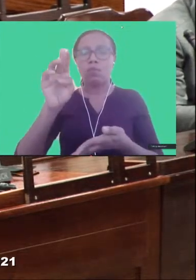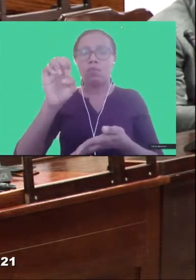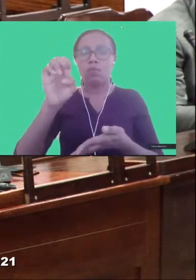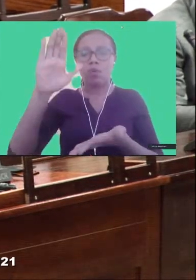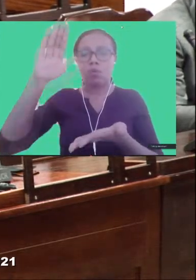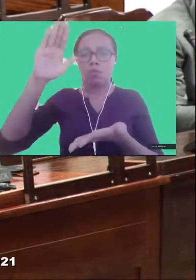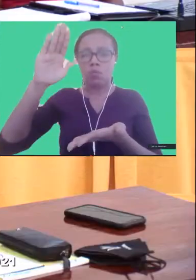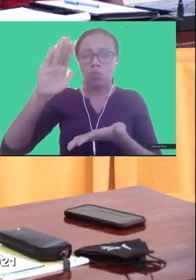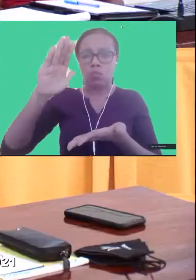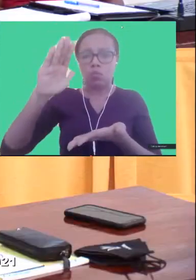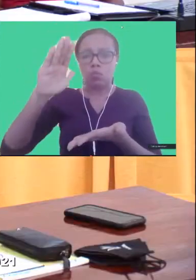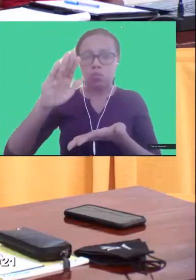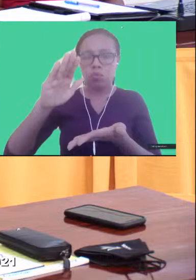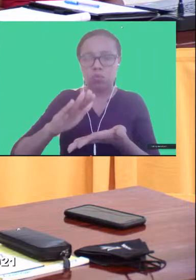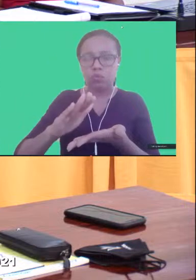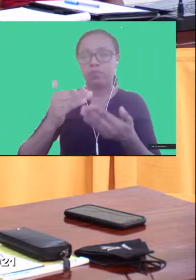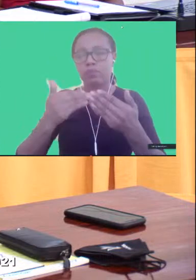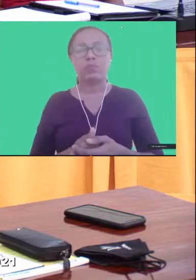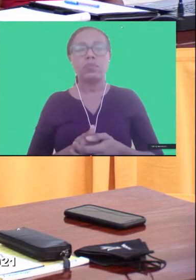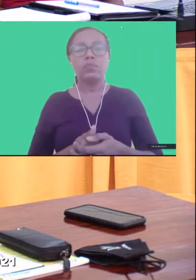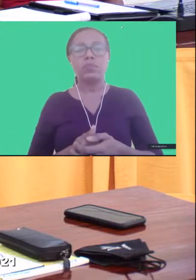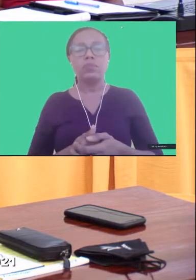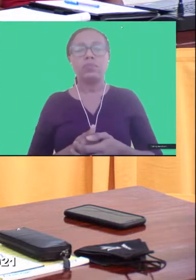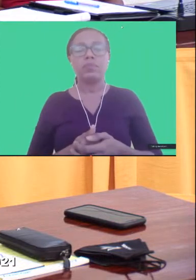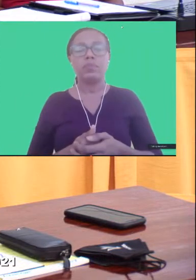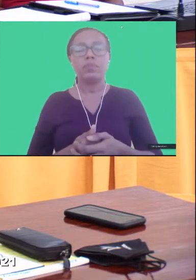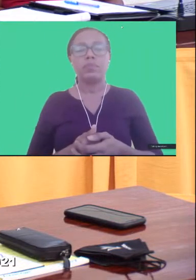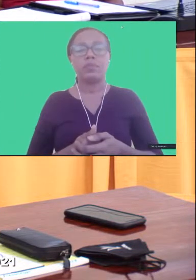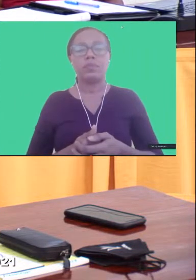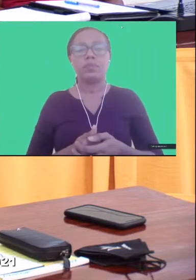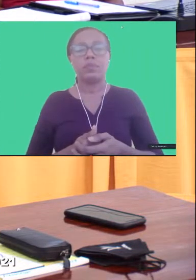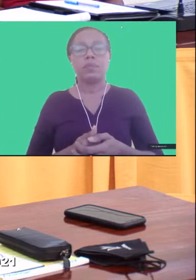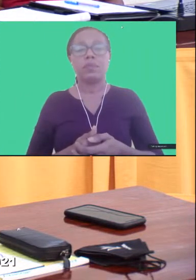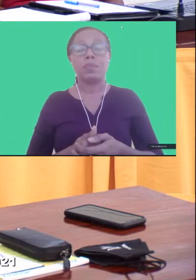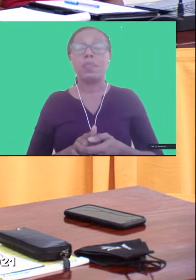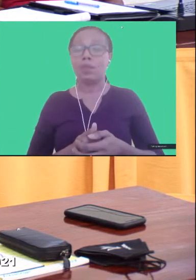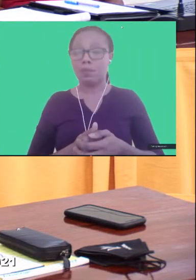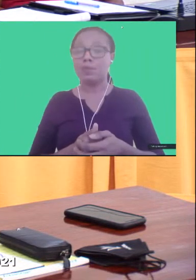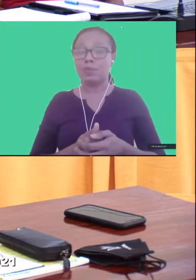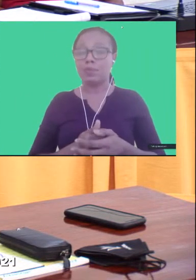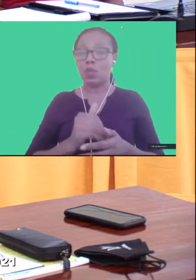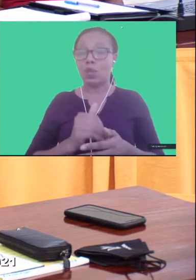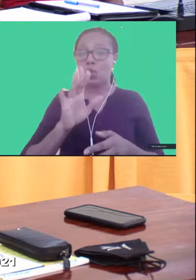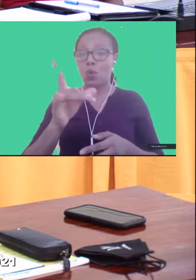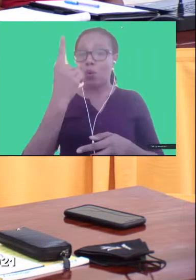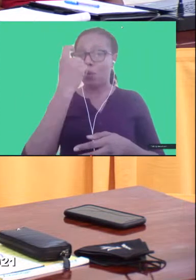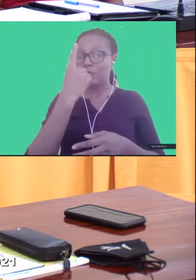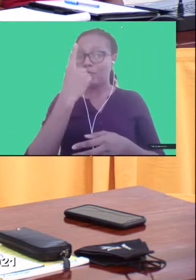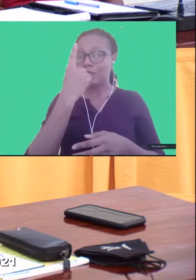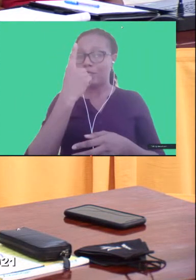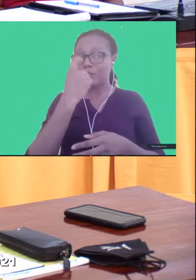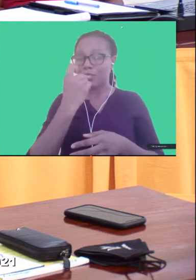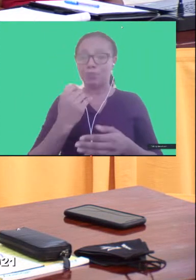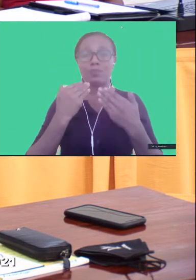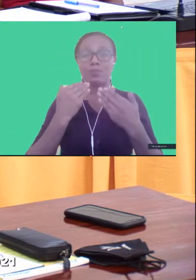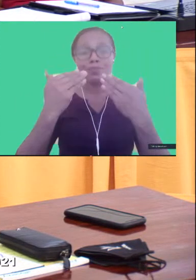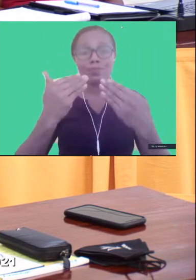Ma'am, I welcome the question. I thank the honorable member for his